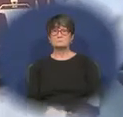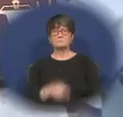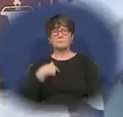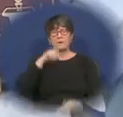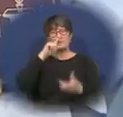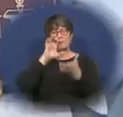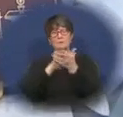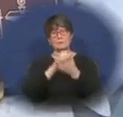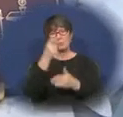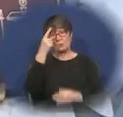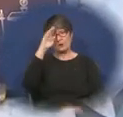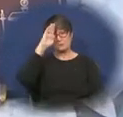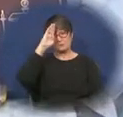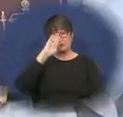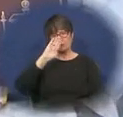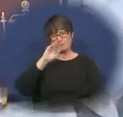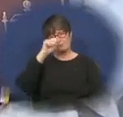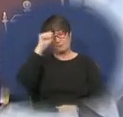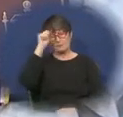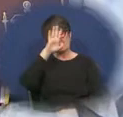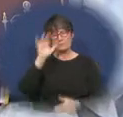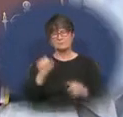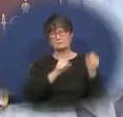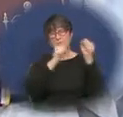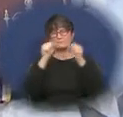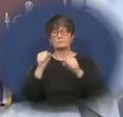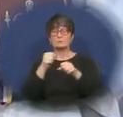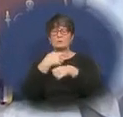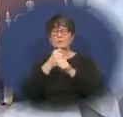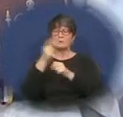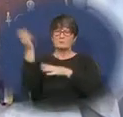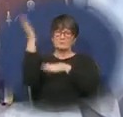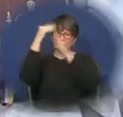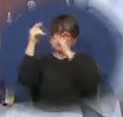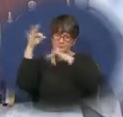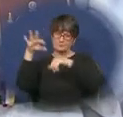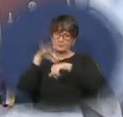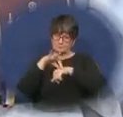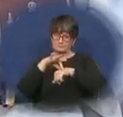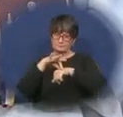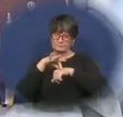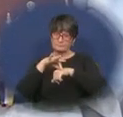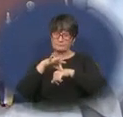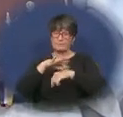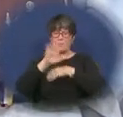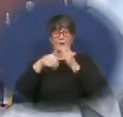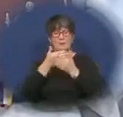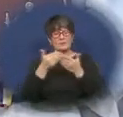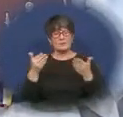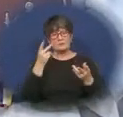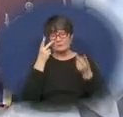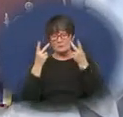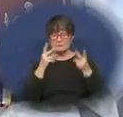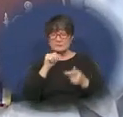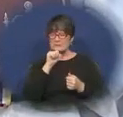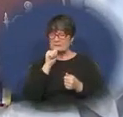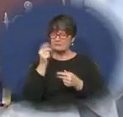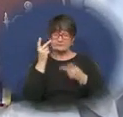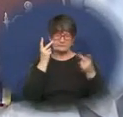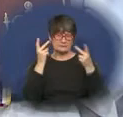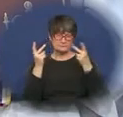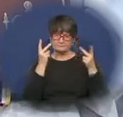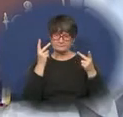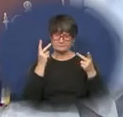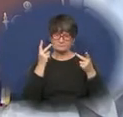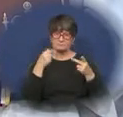I believe in one God, the Father Almighty, maker of heaven and earth, of all things visible and